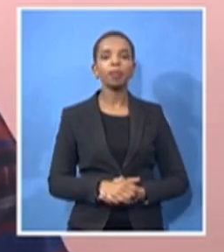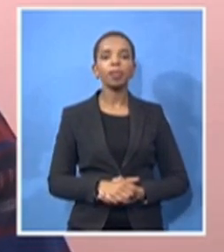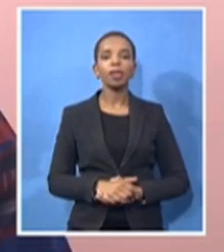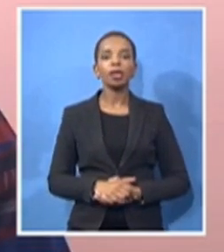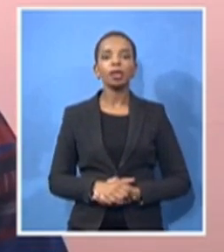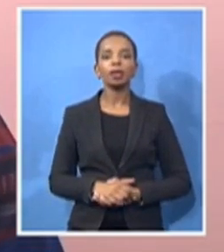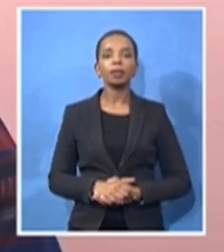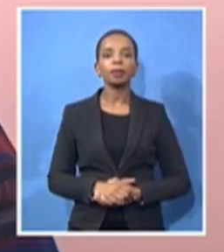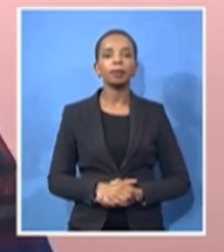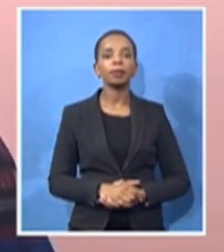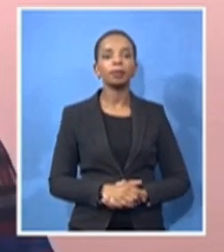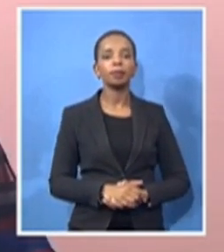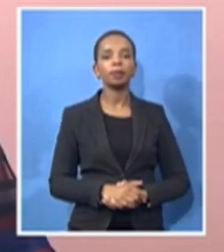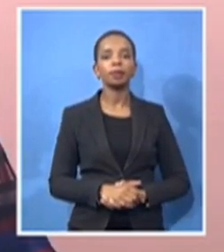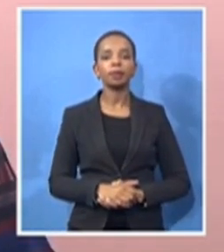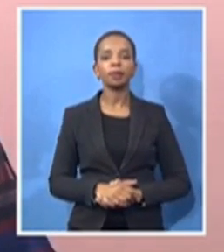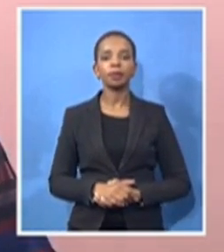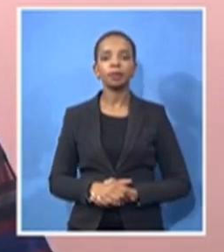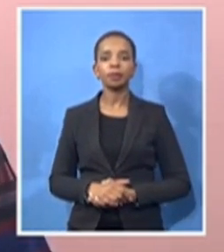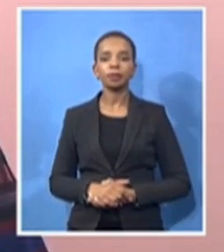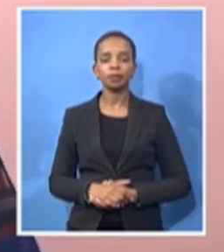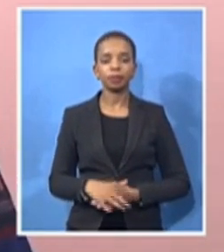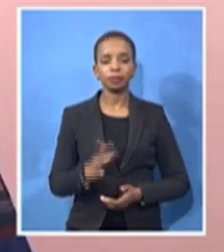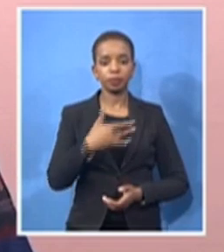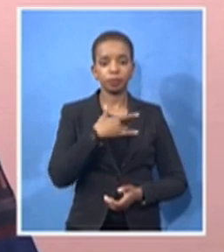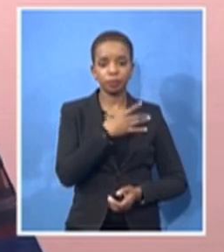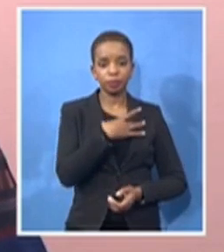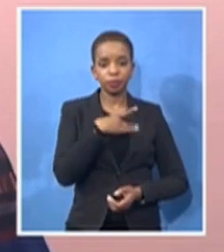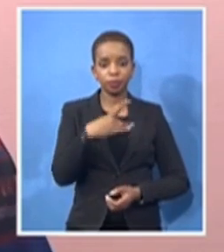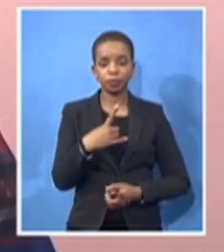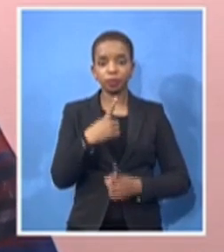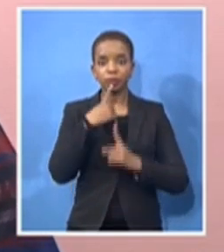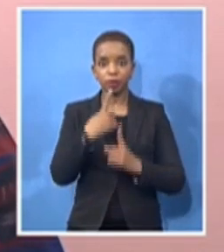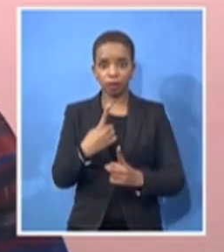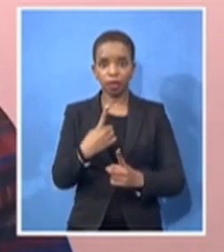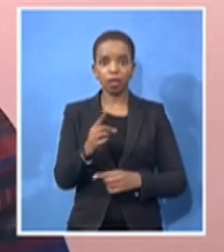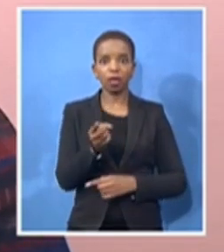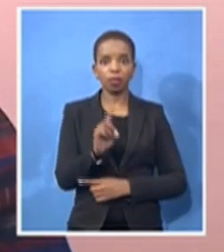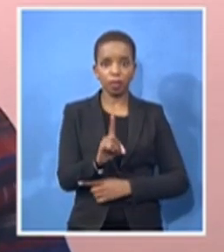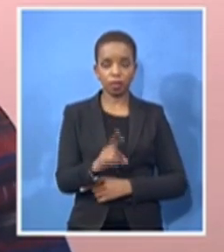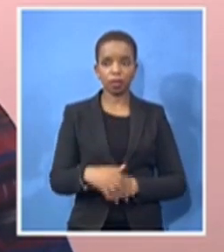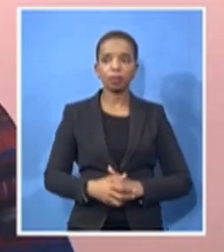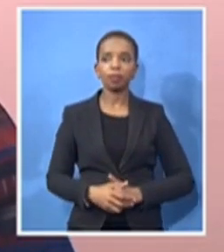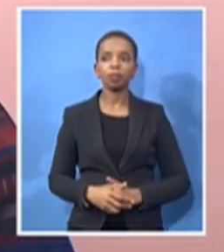I am very grateful that this morning we are here at Chris Hani Baragwanath.